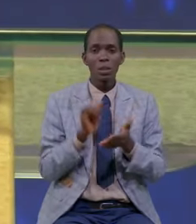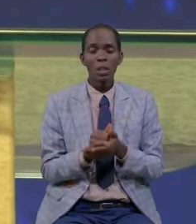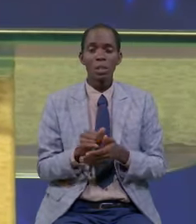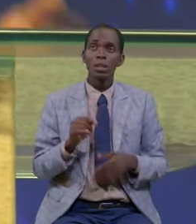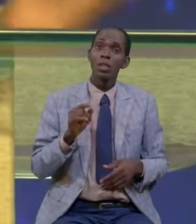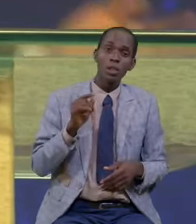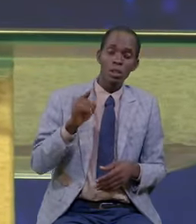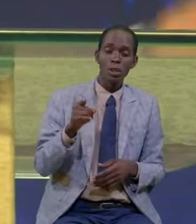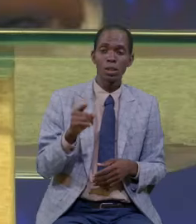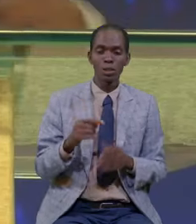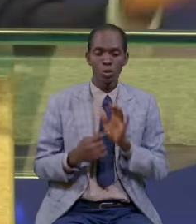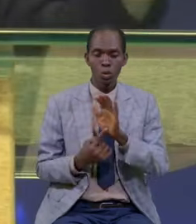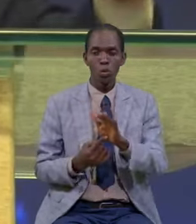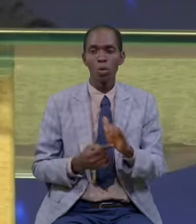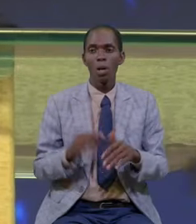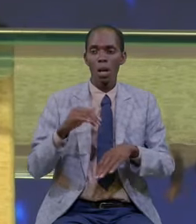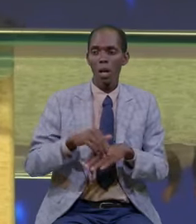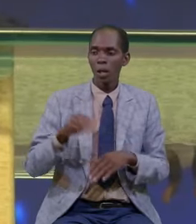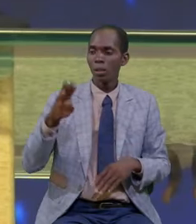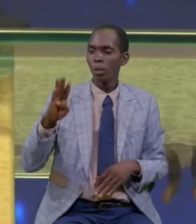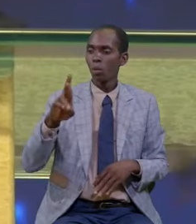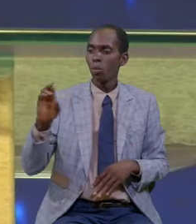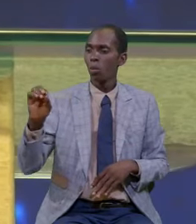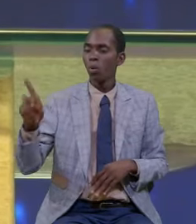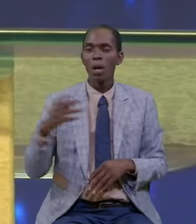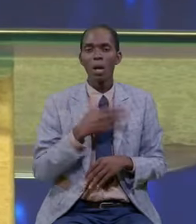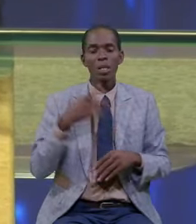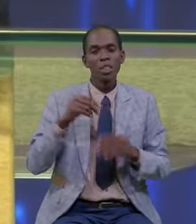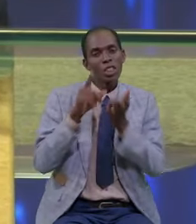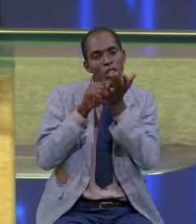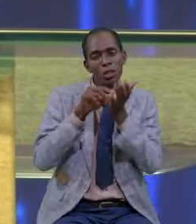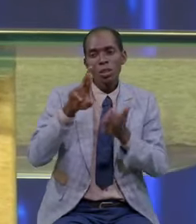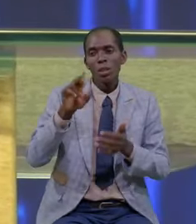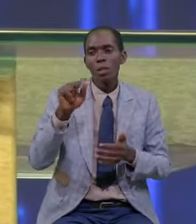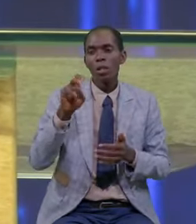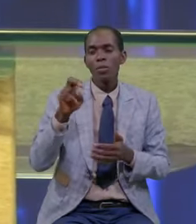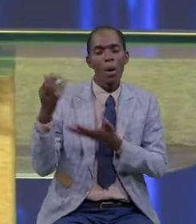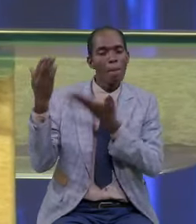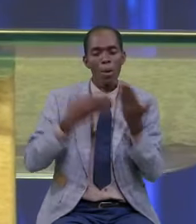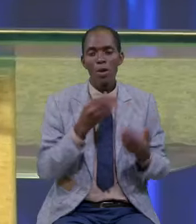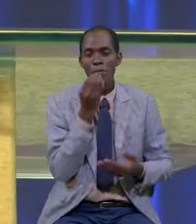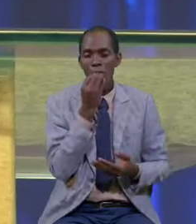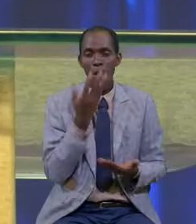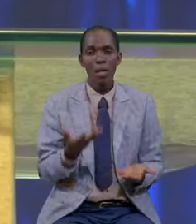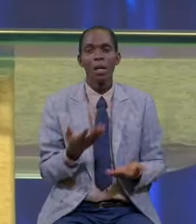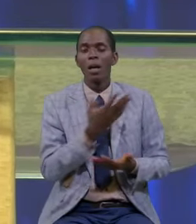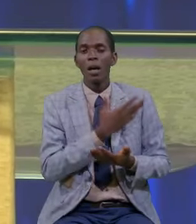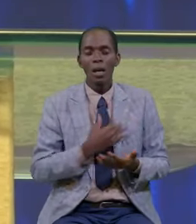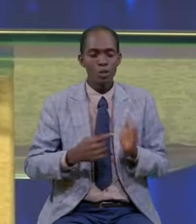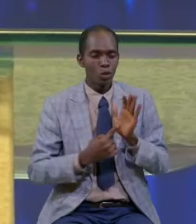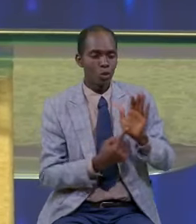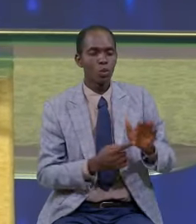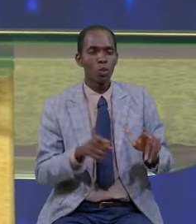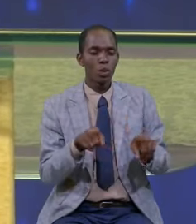at the brook and then the Rens came and they brought food and showed up in the house of that in the house of